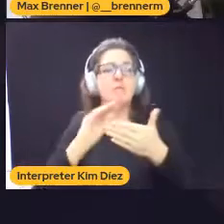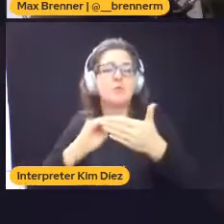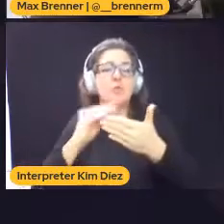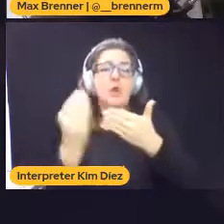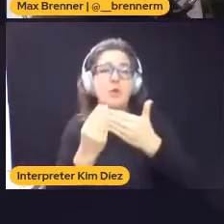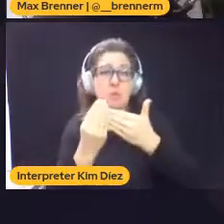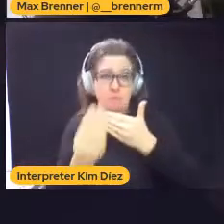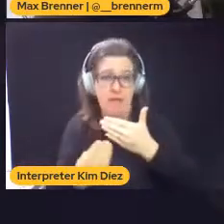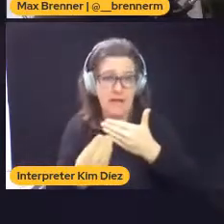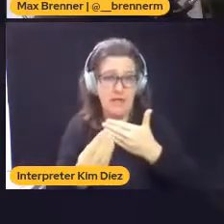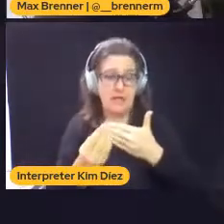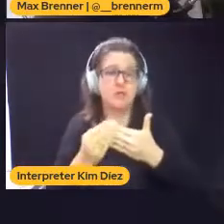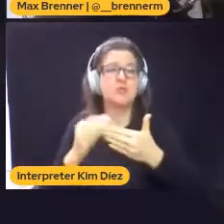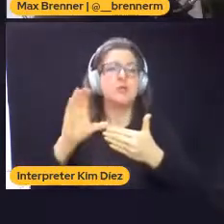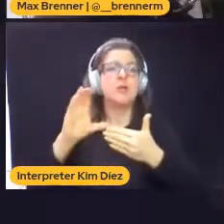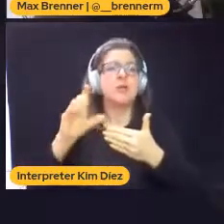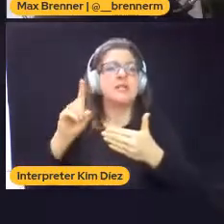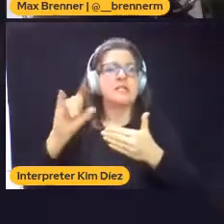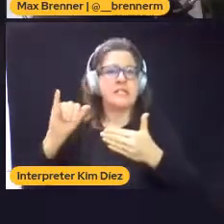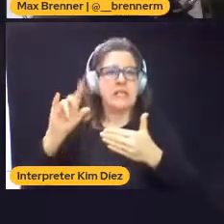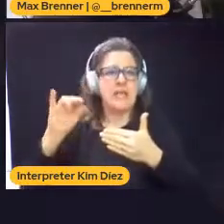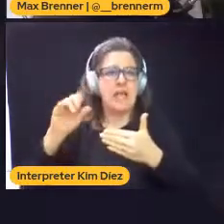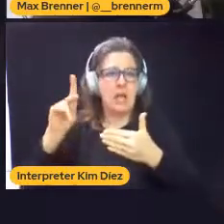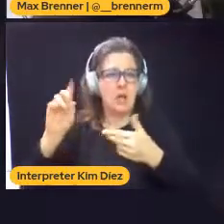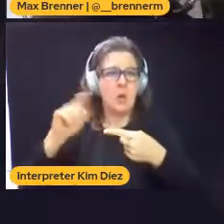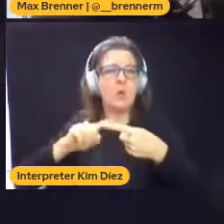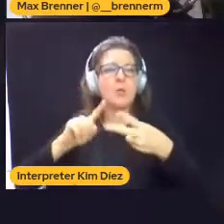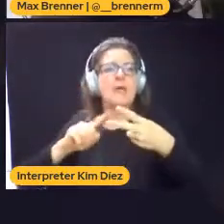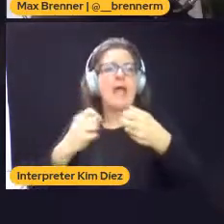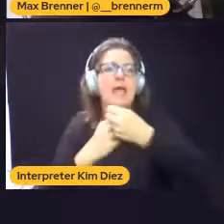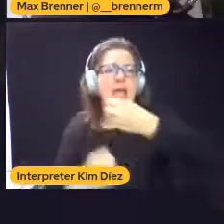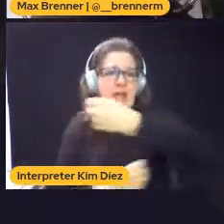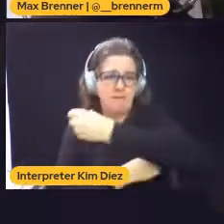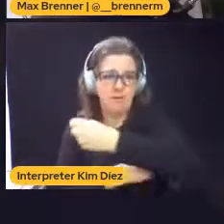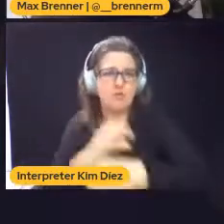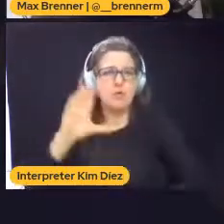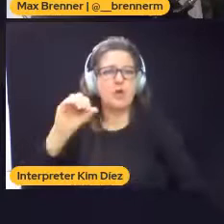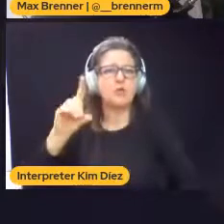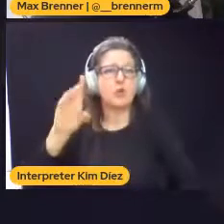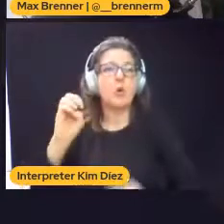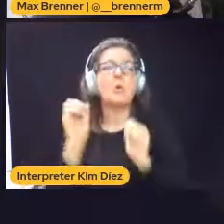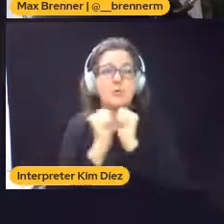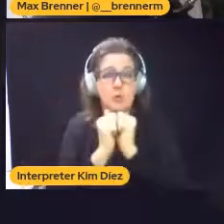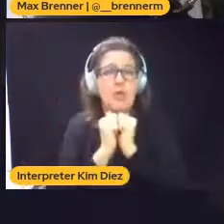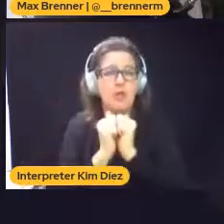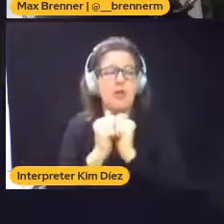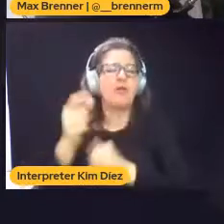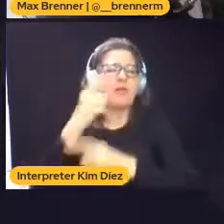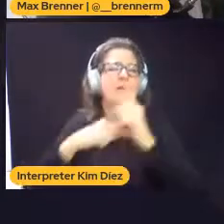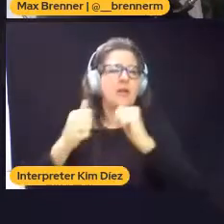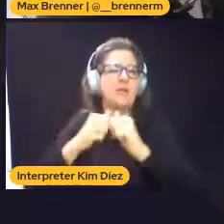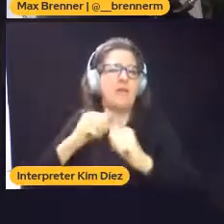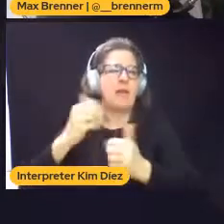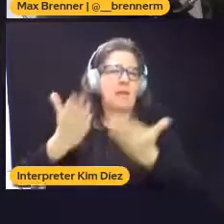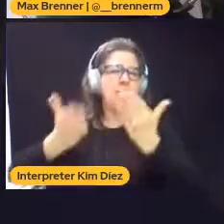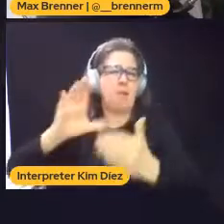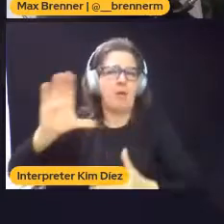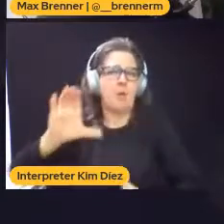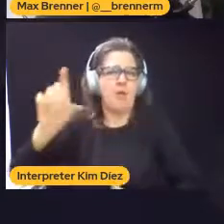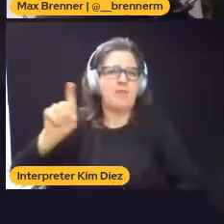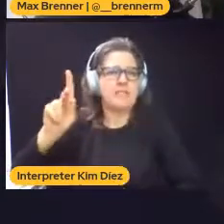together. That's also one idea that may be coming to CDK's. But that's pretty much up to you. CDK's